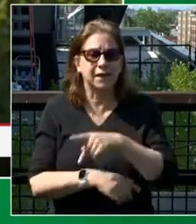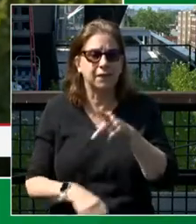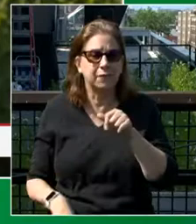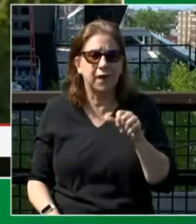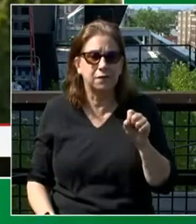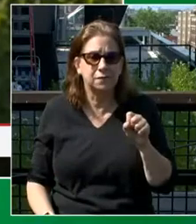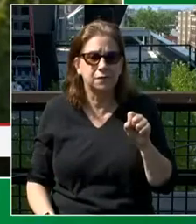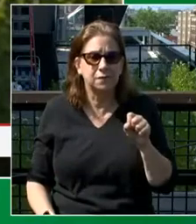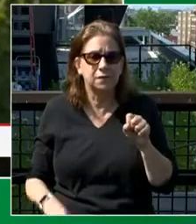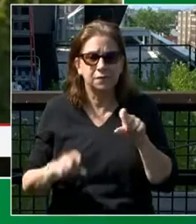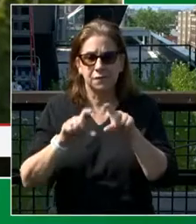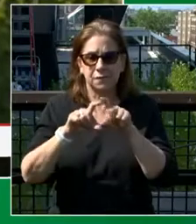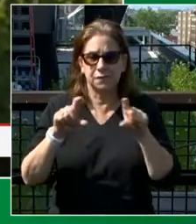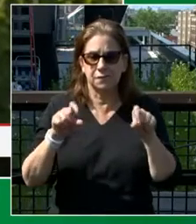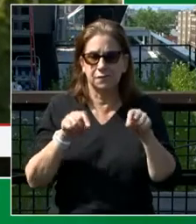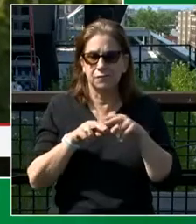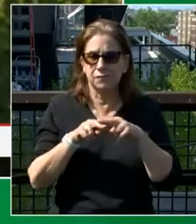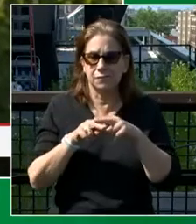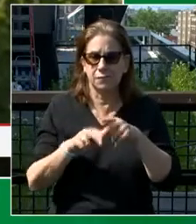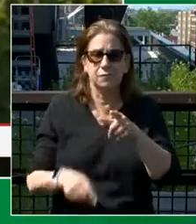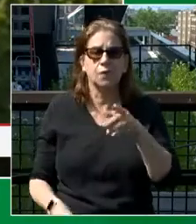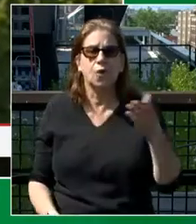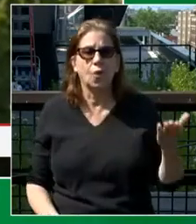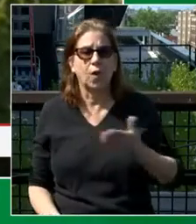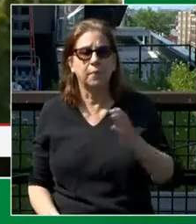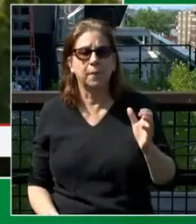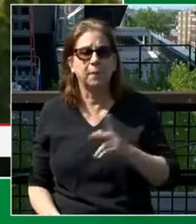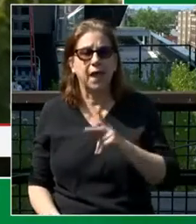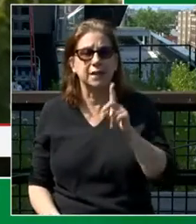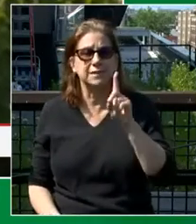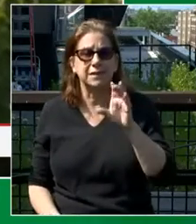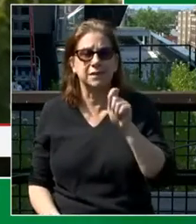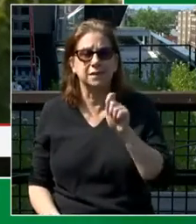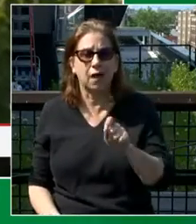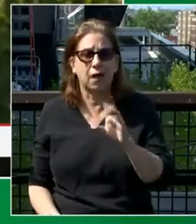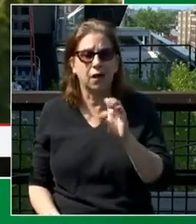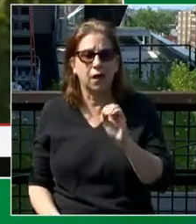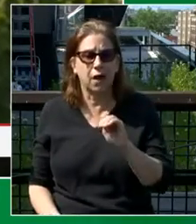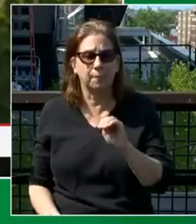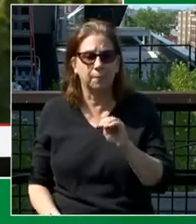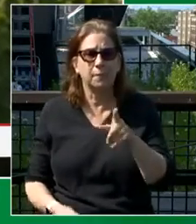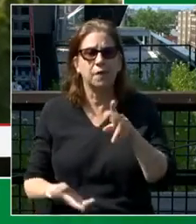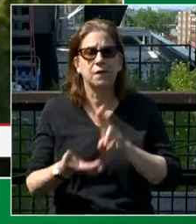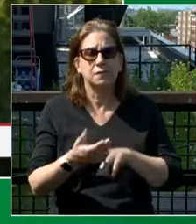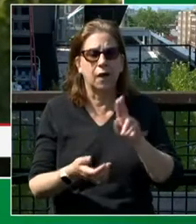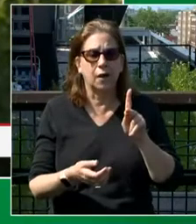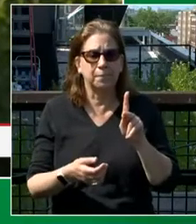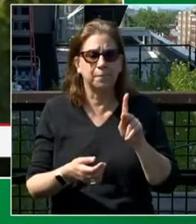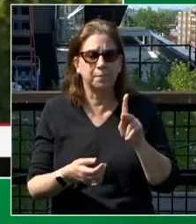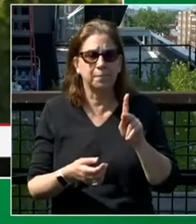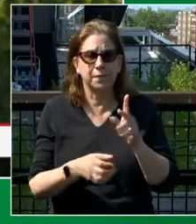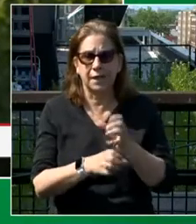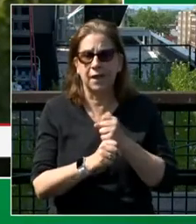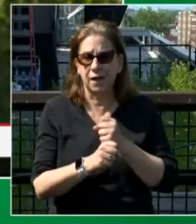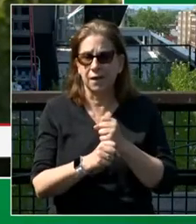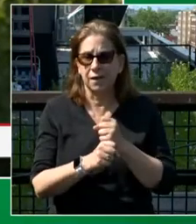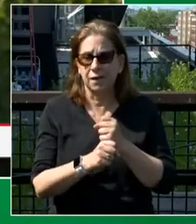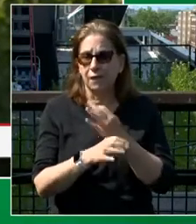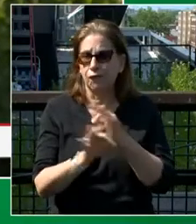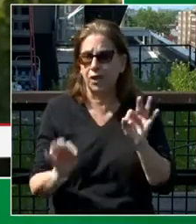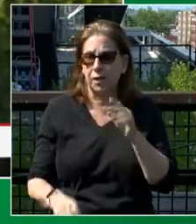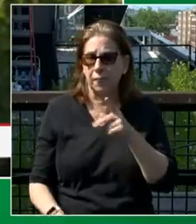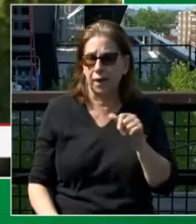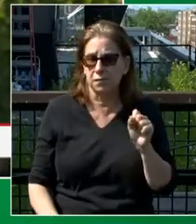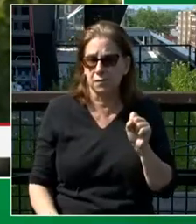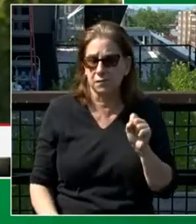Welcomeback.dc.com, you can sign up, click, and get a free day pass from Work2. And then you can also see the participating coffee shops as well to